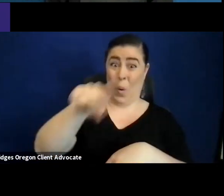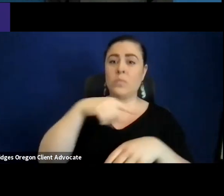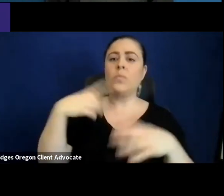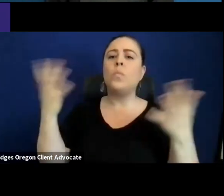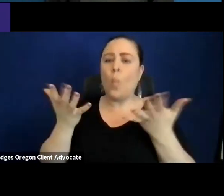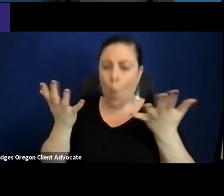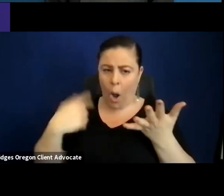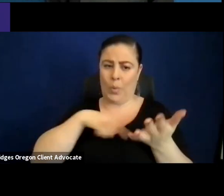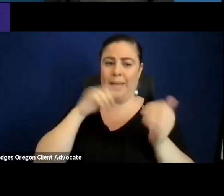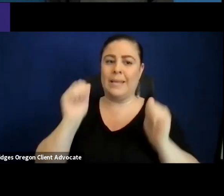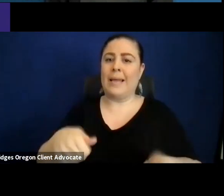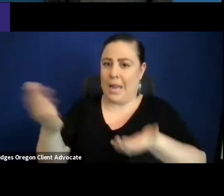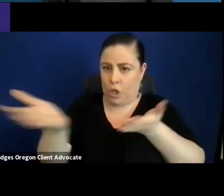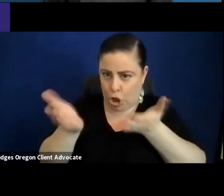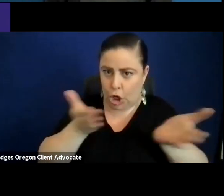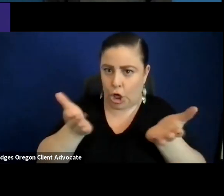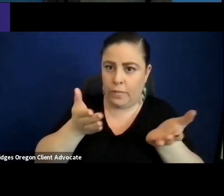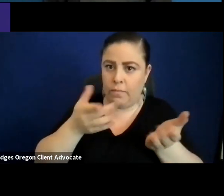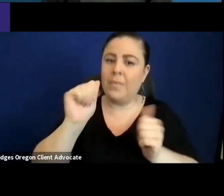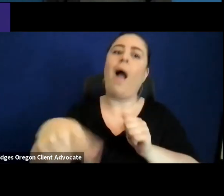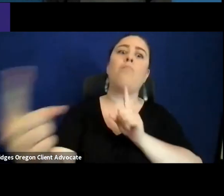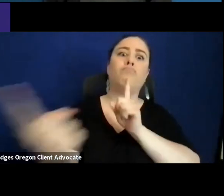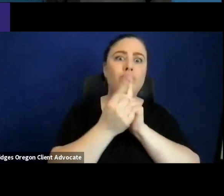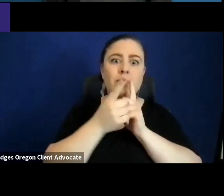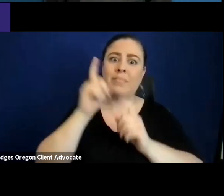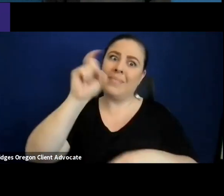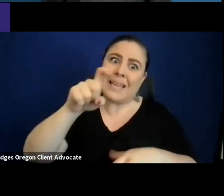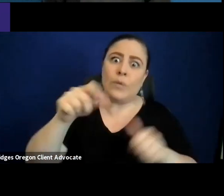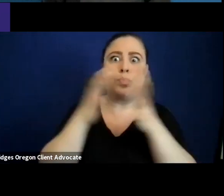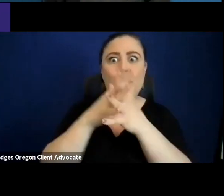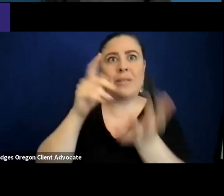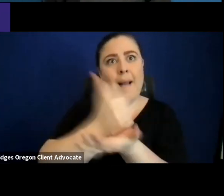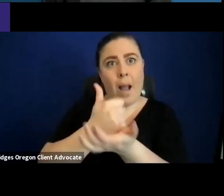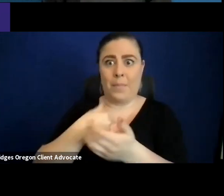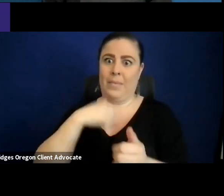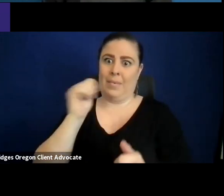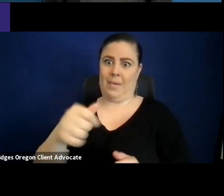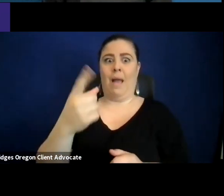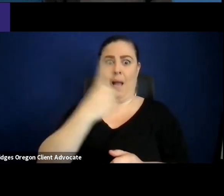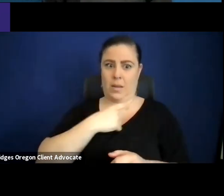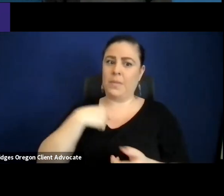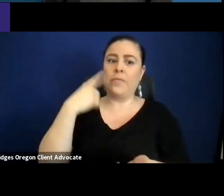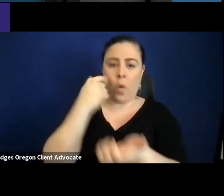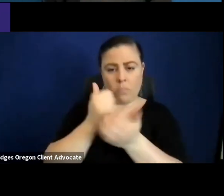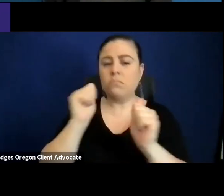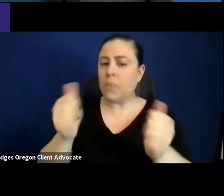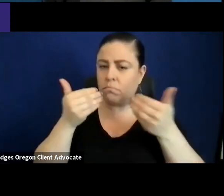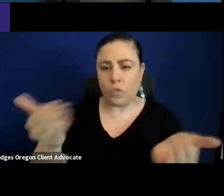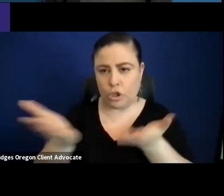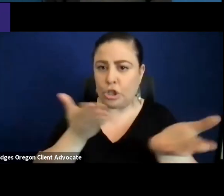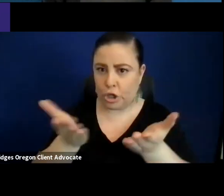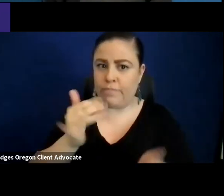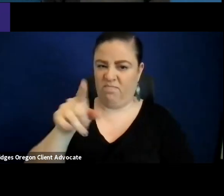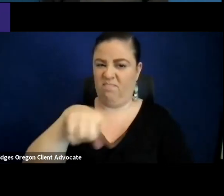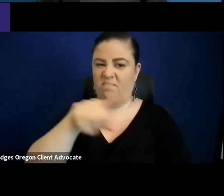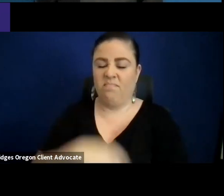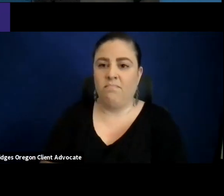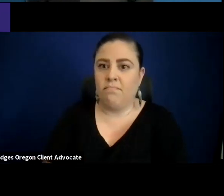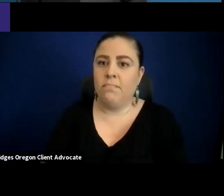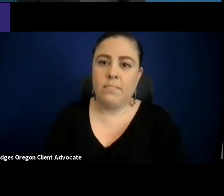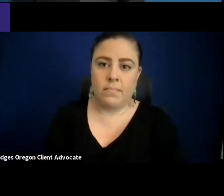of a court order. Those things are what we can actually serve the public with. You can come to Bridges and you can ask us for